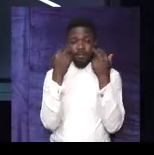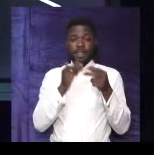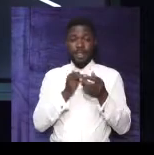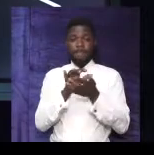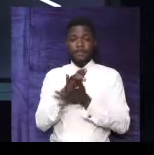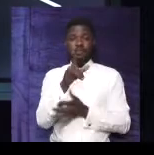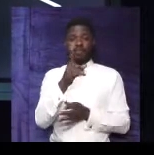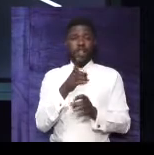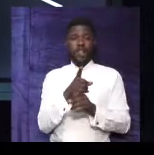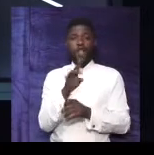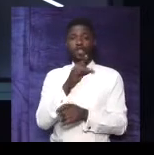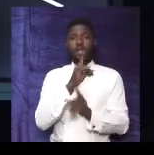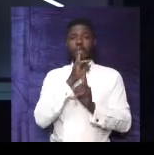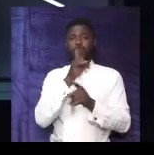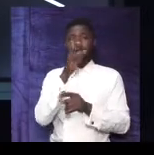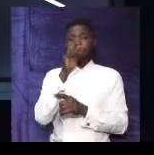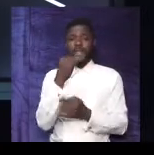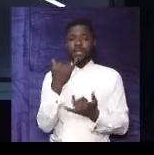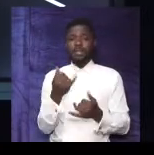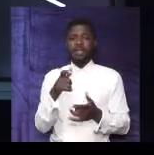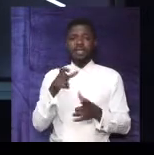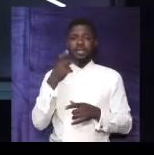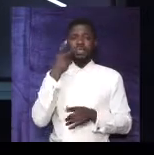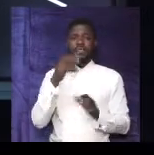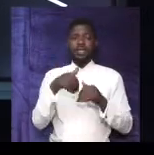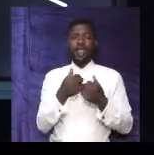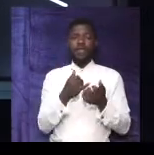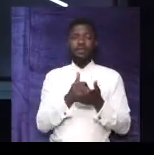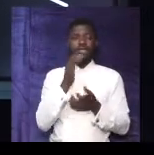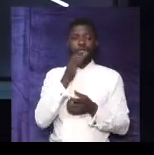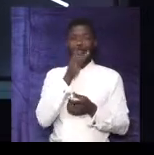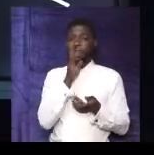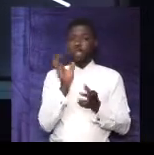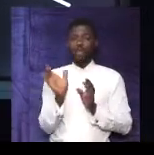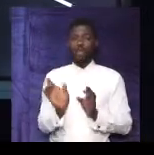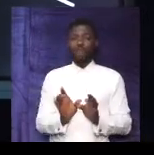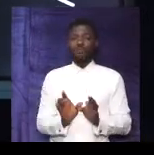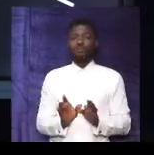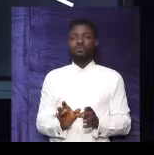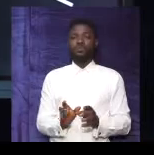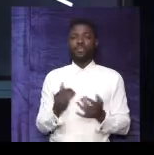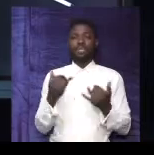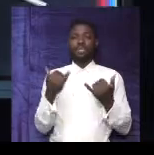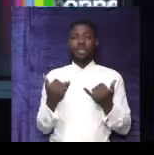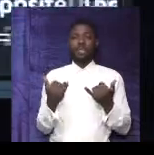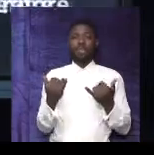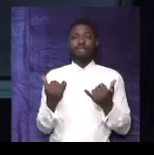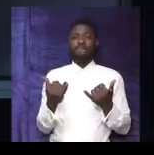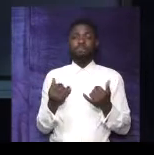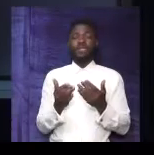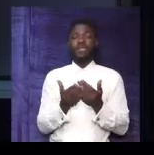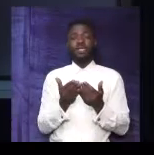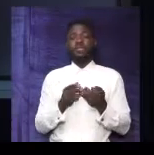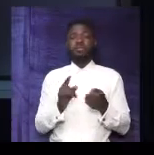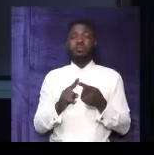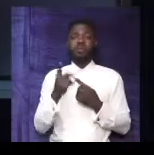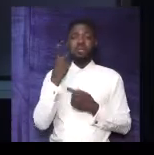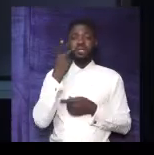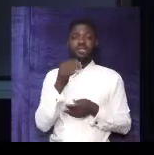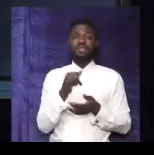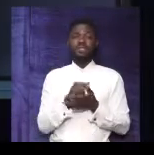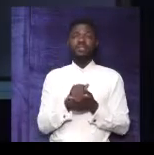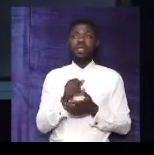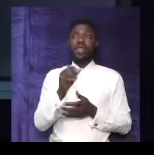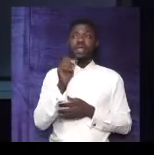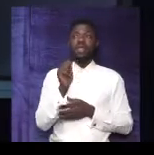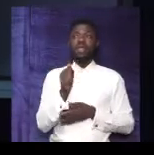Eyes on me. I believe you've gotten your answer by now. Let's just see how it's going to be done. So now, easy